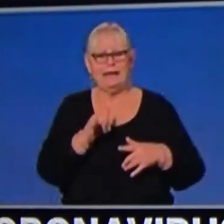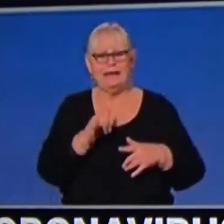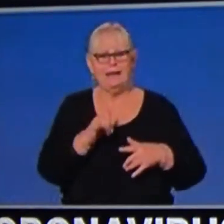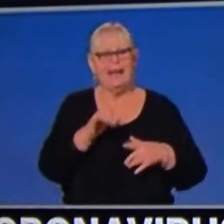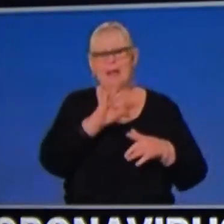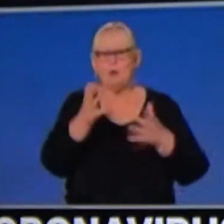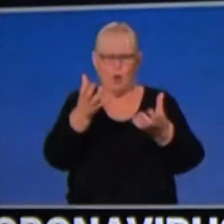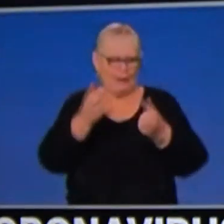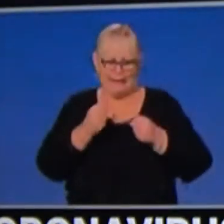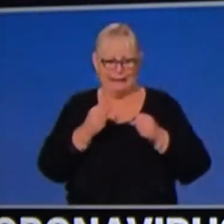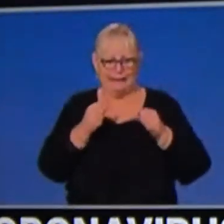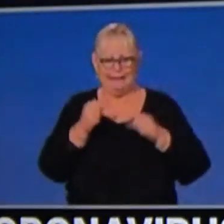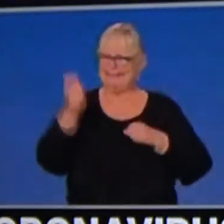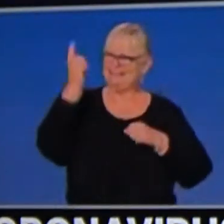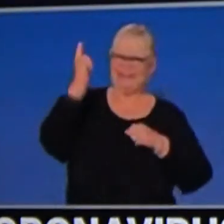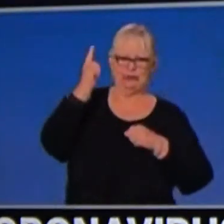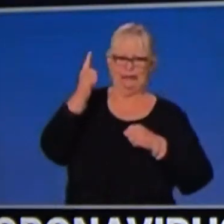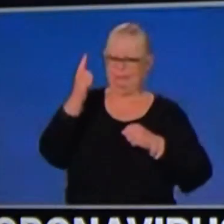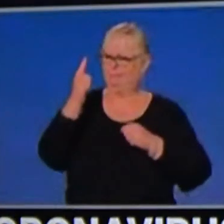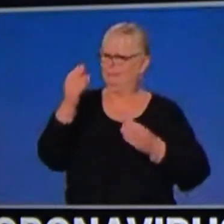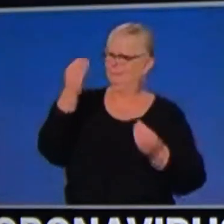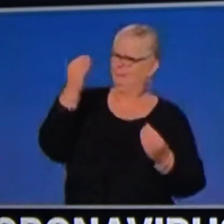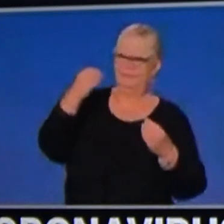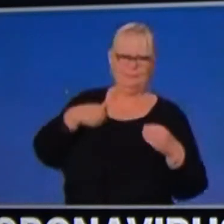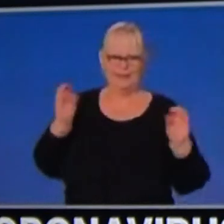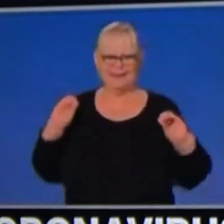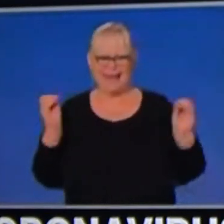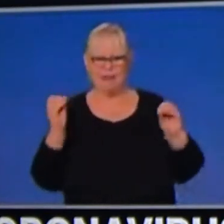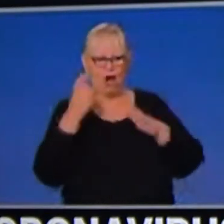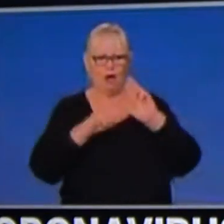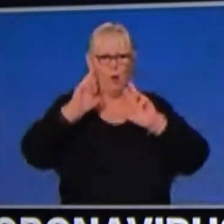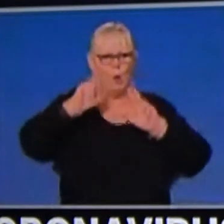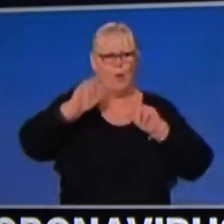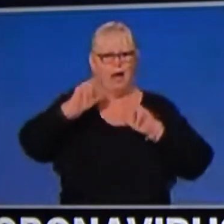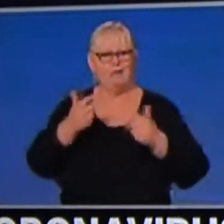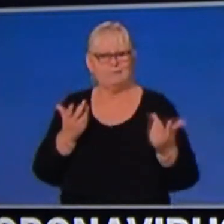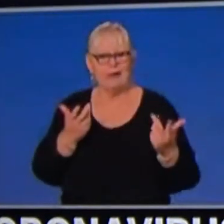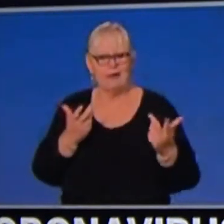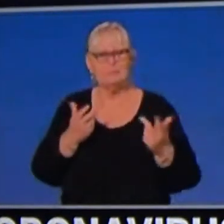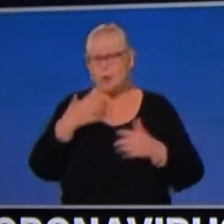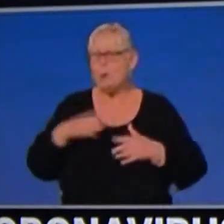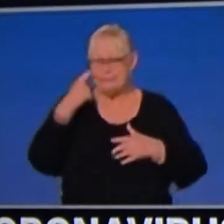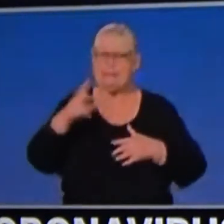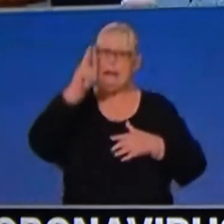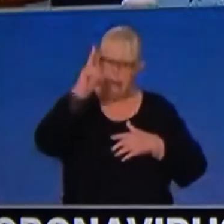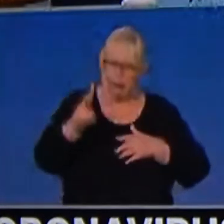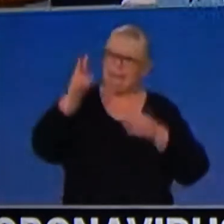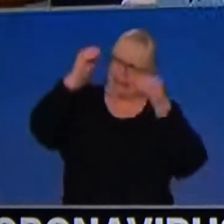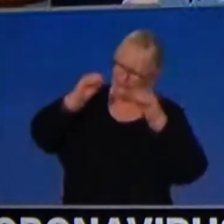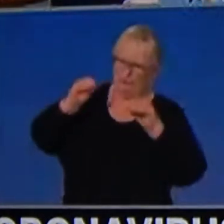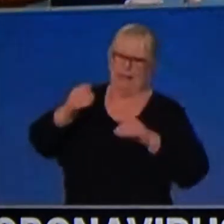longer getting classroom teaching at that school. And that's what I'd like to see happen again.